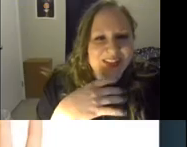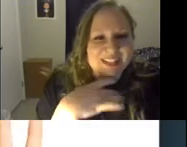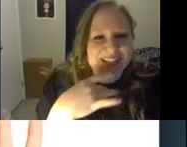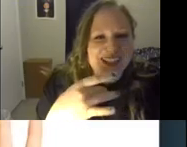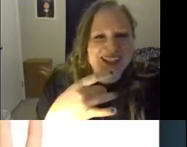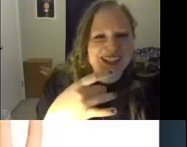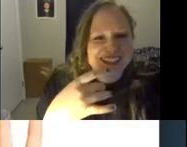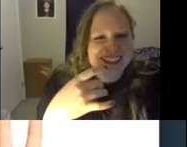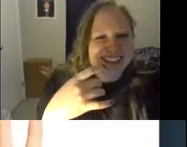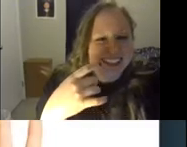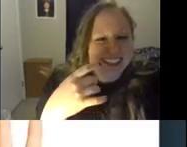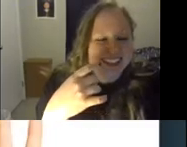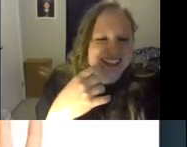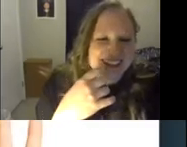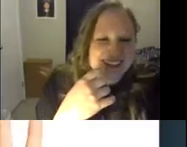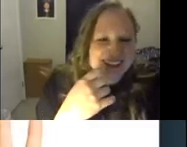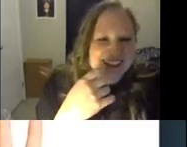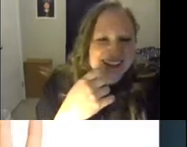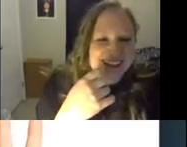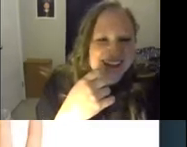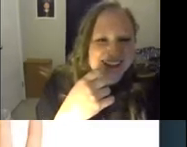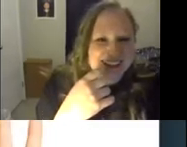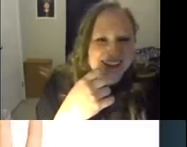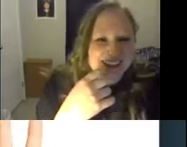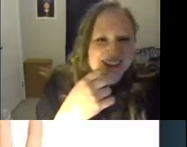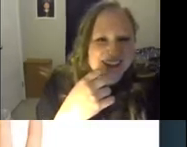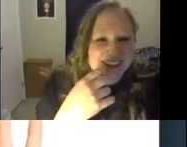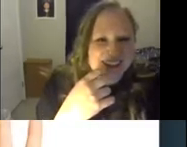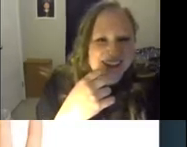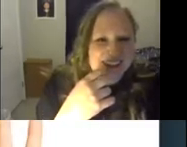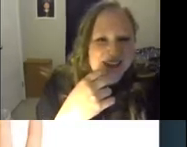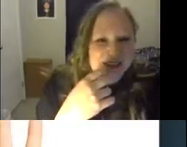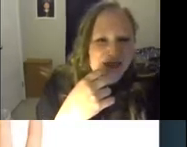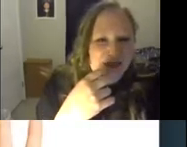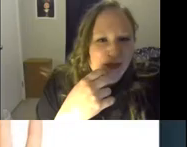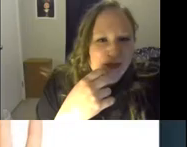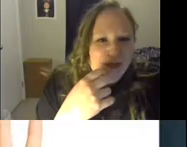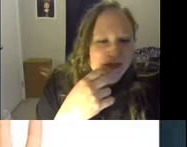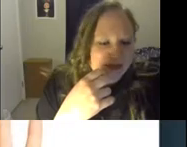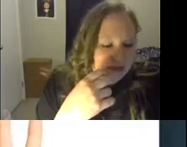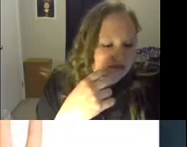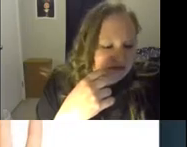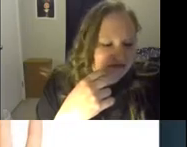Like, interesting. I have greater dexterity in my left hand, even though I'm